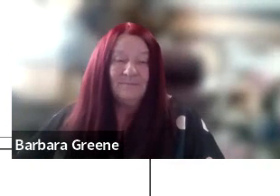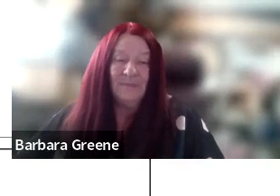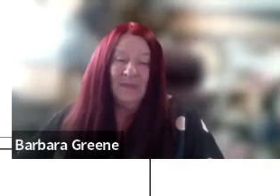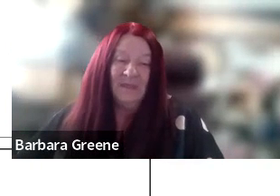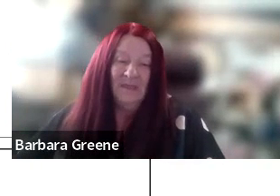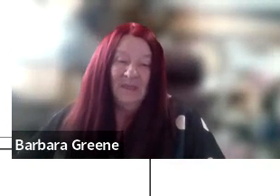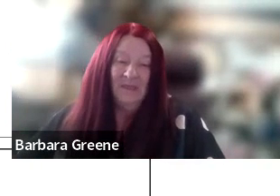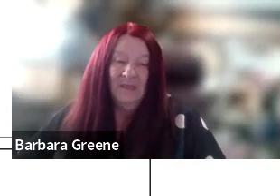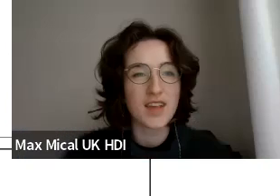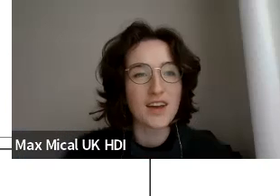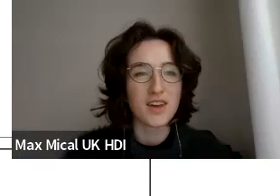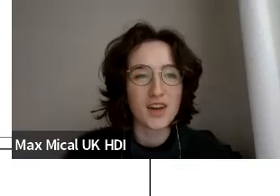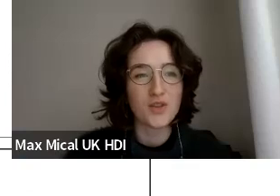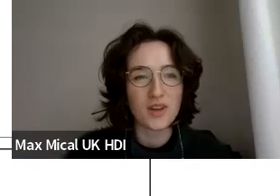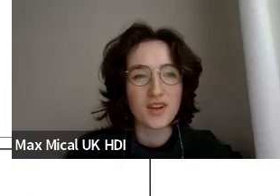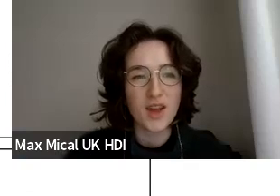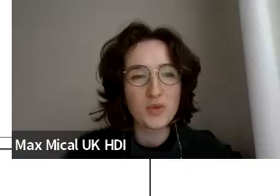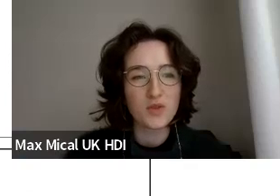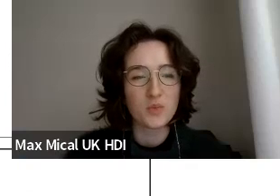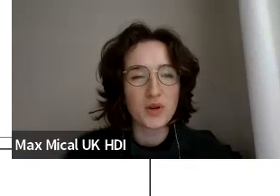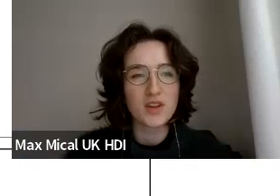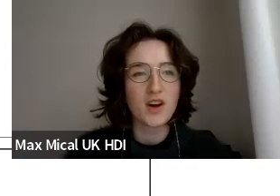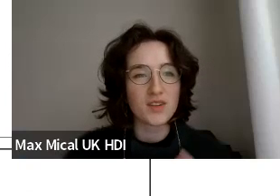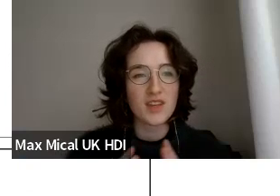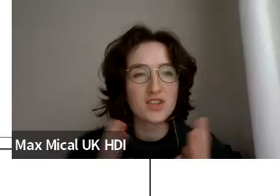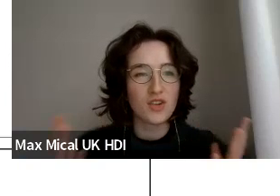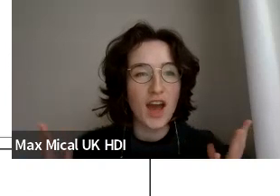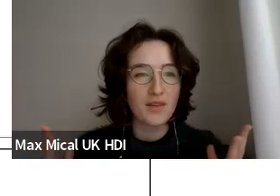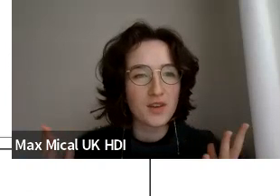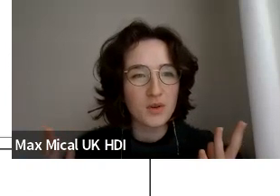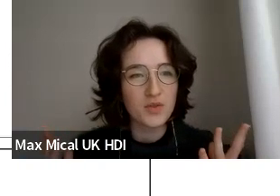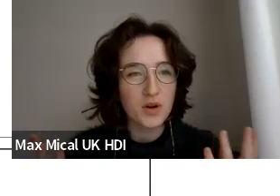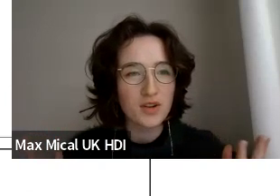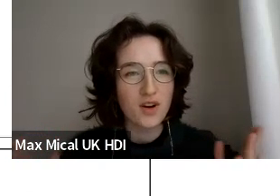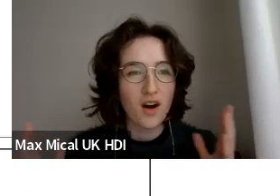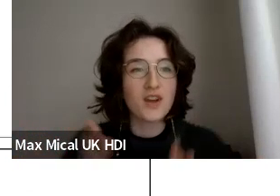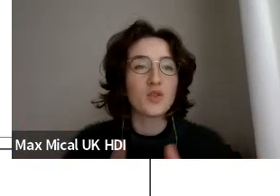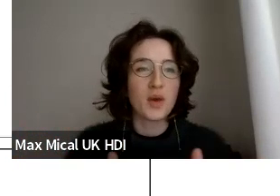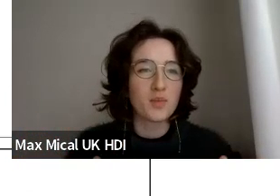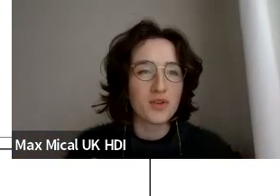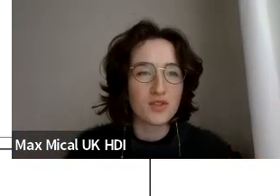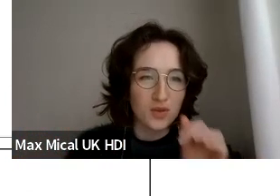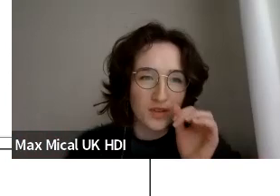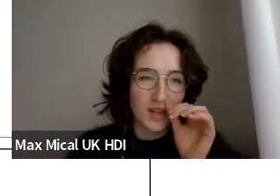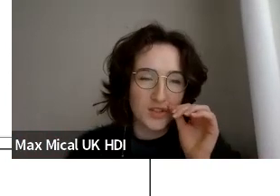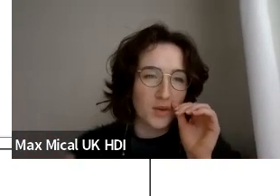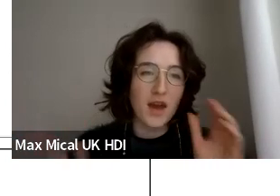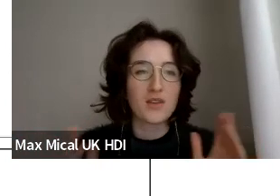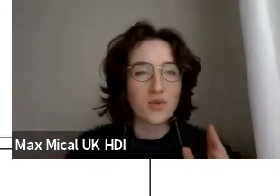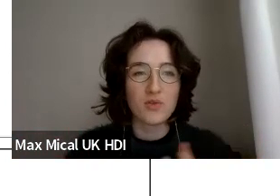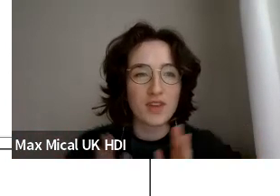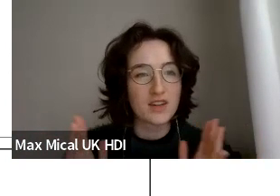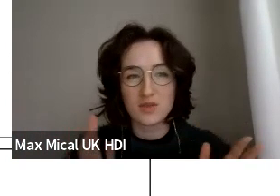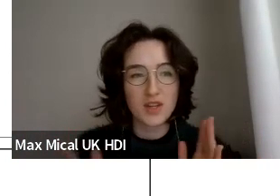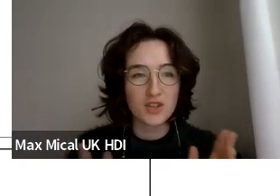go. Exactly, I agree. And it helps to put the conversation you're having with your partner onto paper. So it's not just going